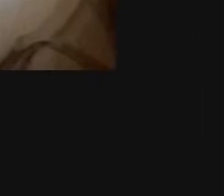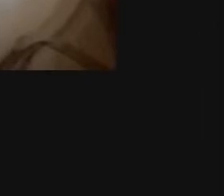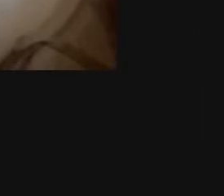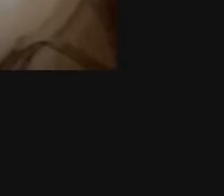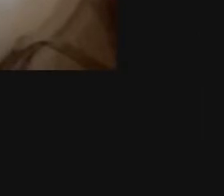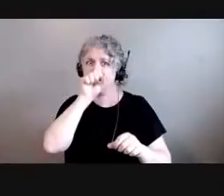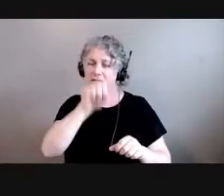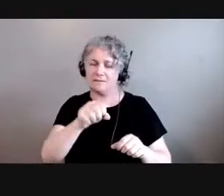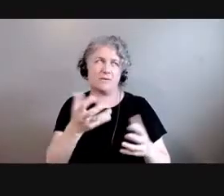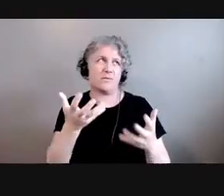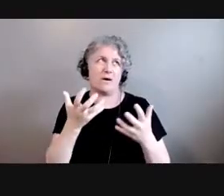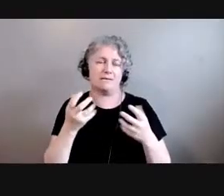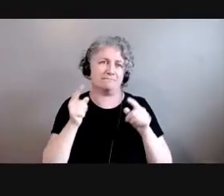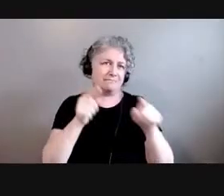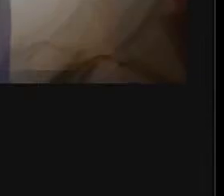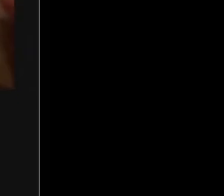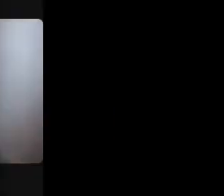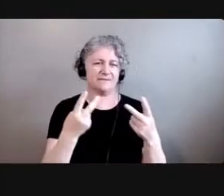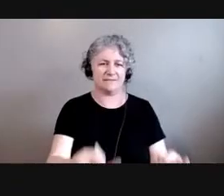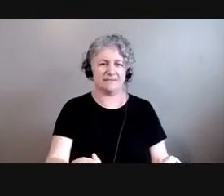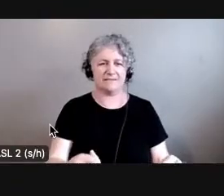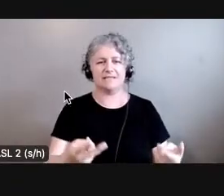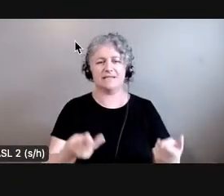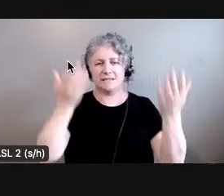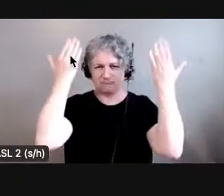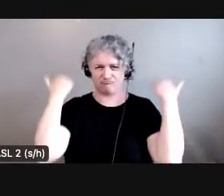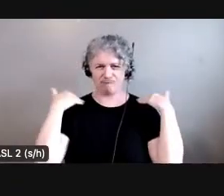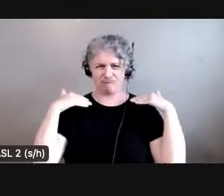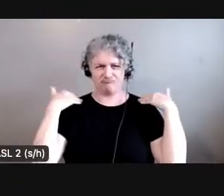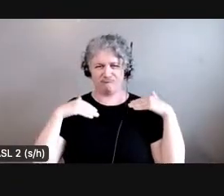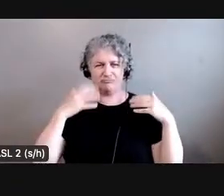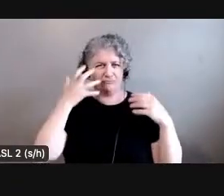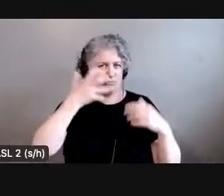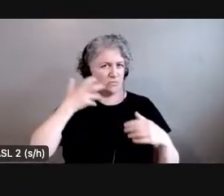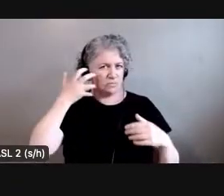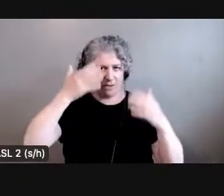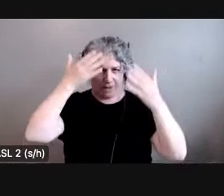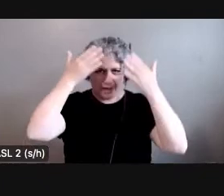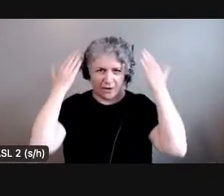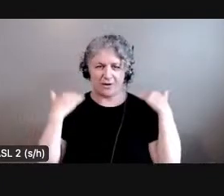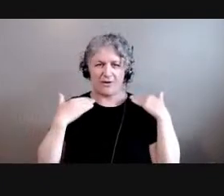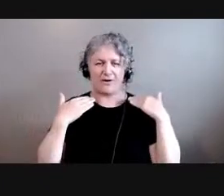visit. I have short, shoulder-length brown hair. And